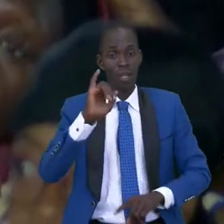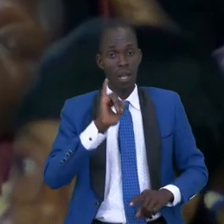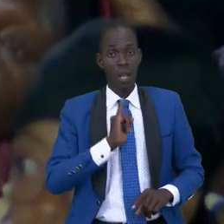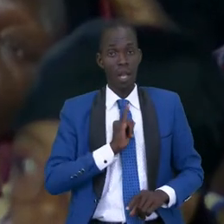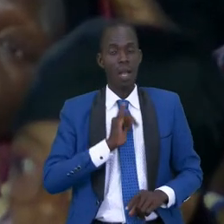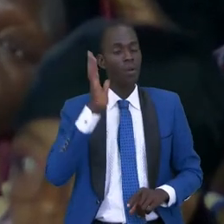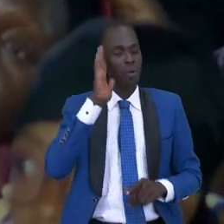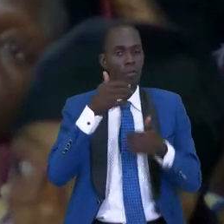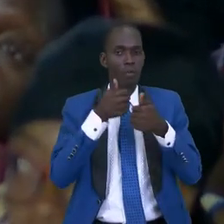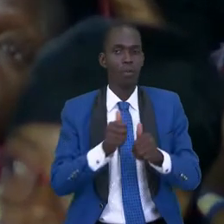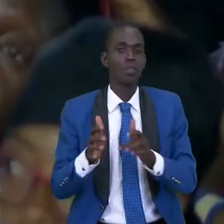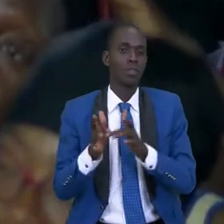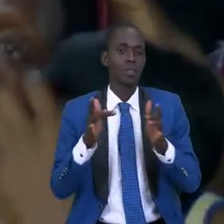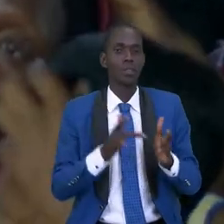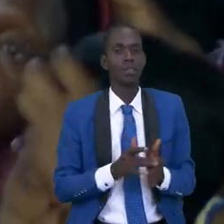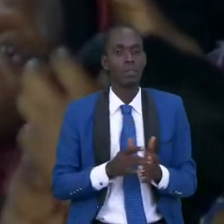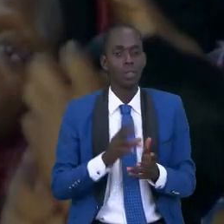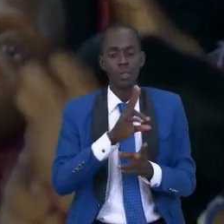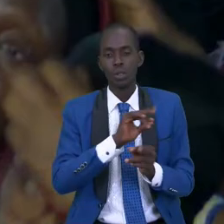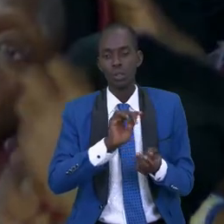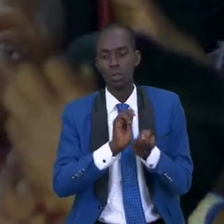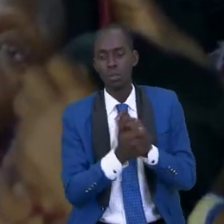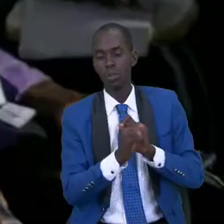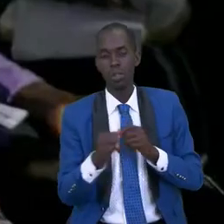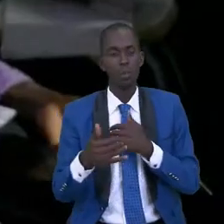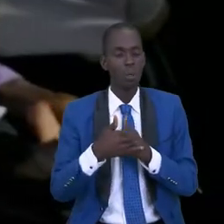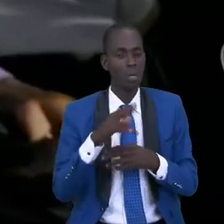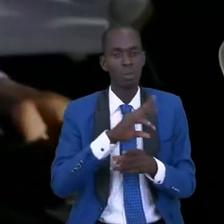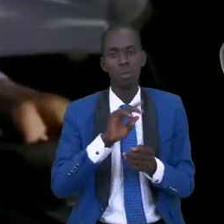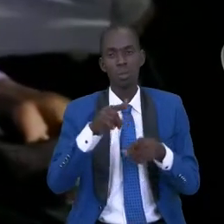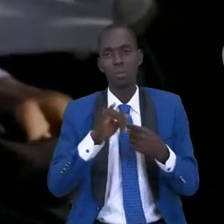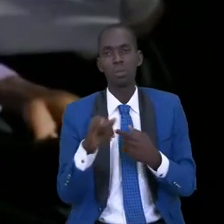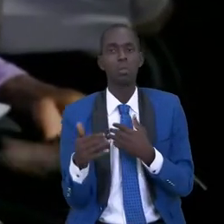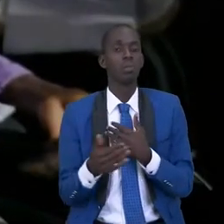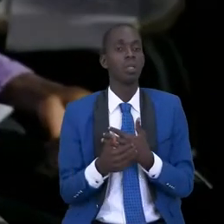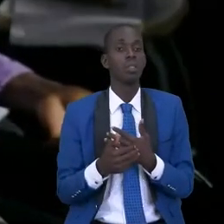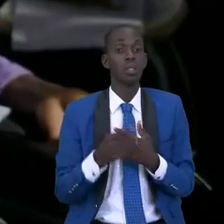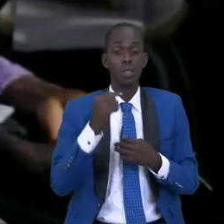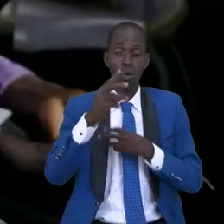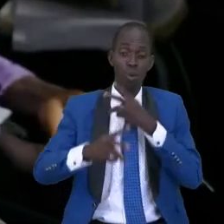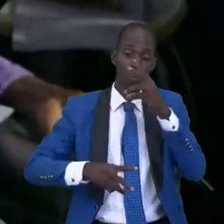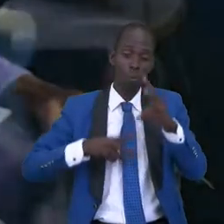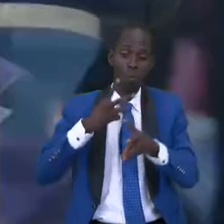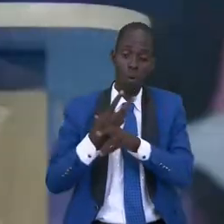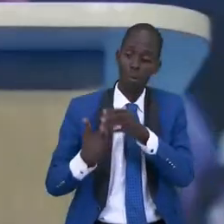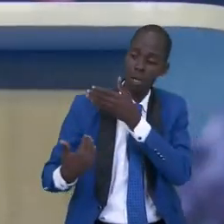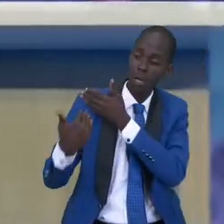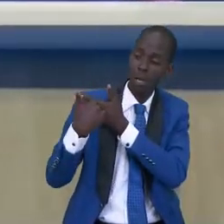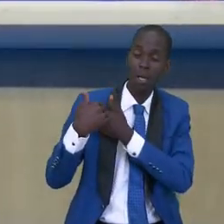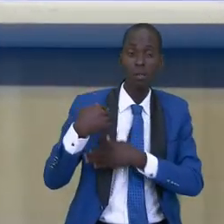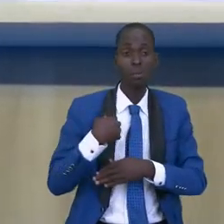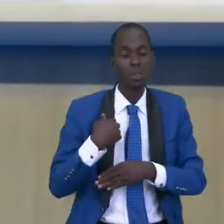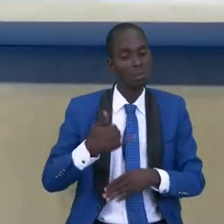Jesus. No turning back, no turning back. The world behind me, no